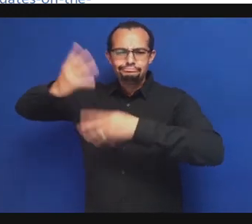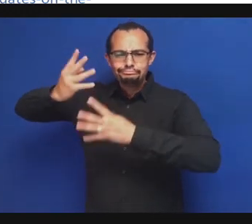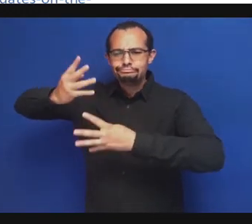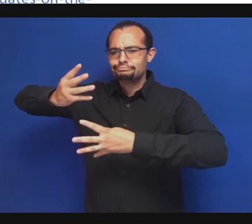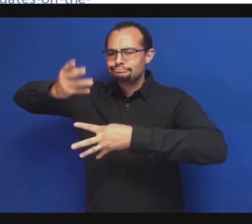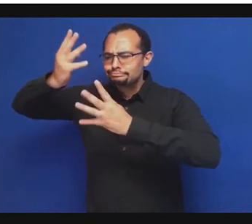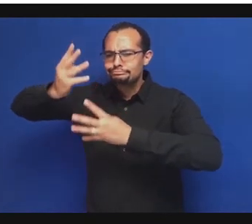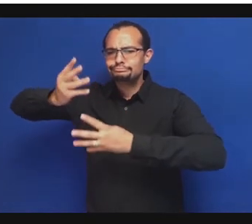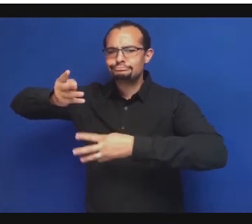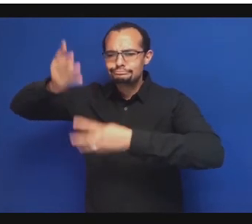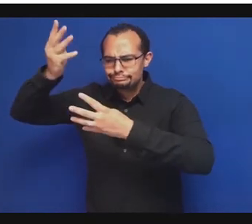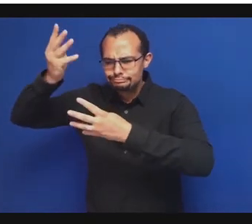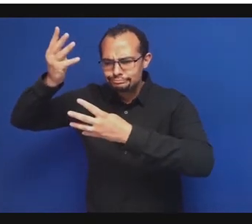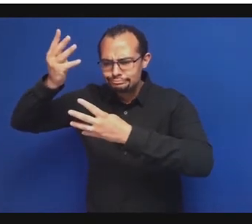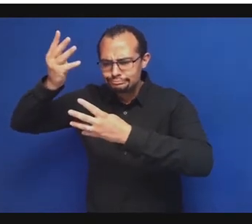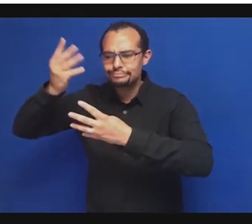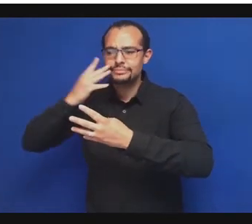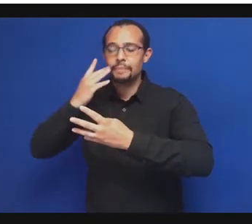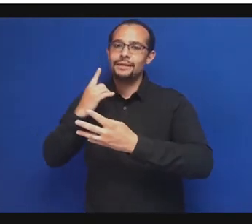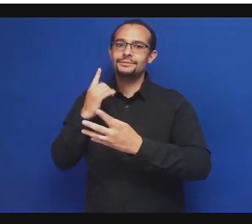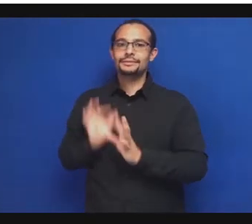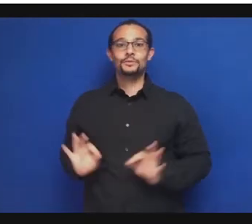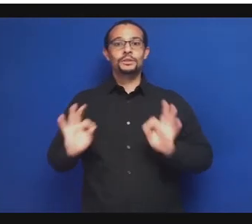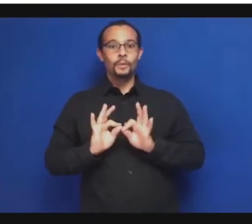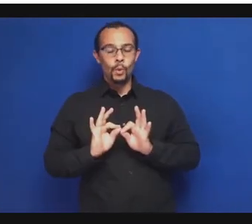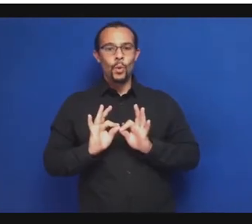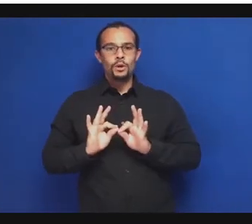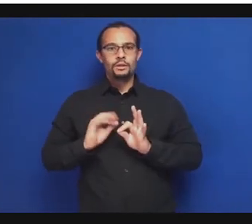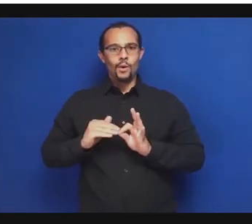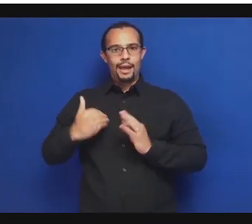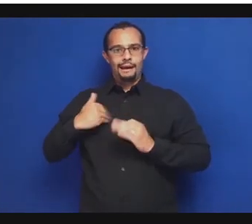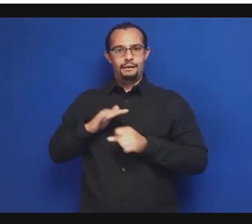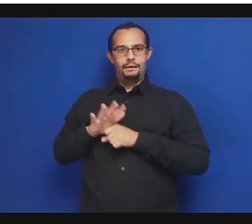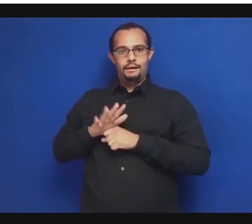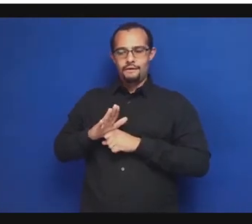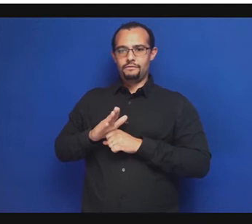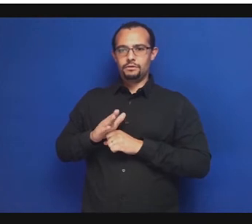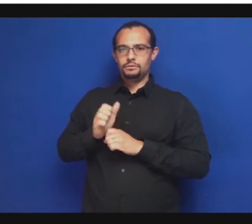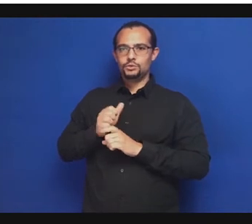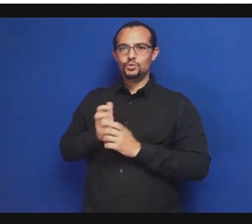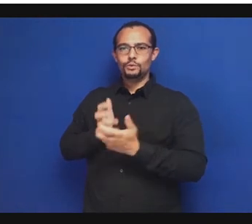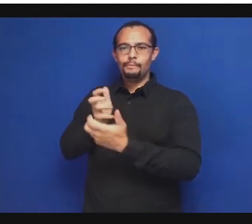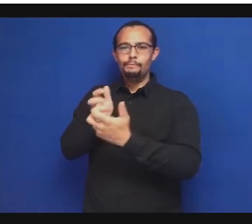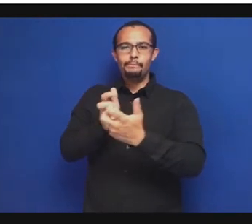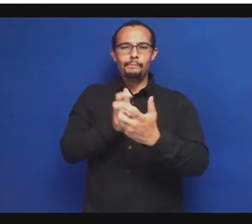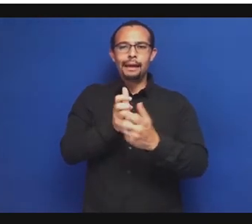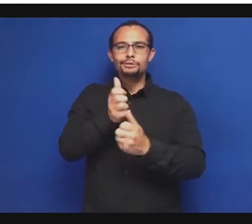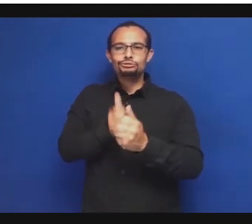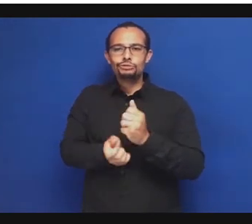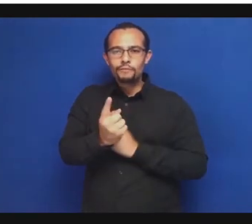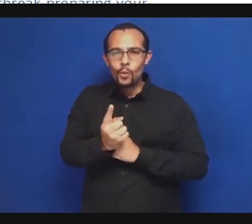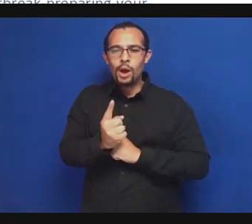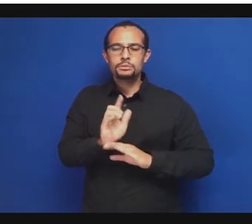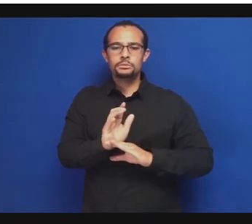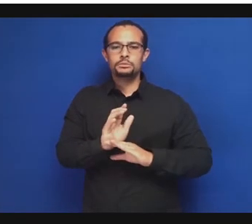to provide to your children during this time, as well as for yourselves. and maybe disperse some of these to your family